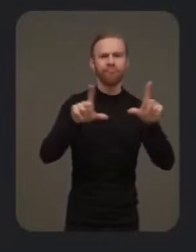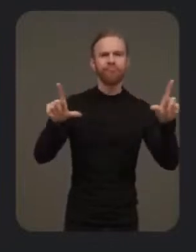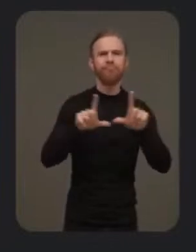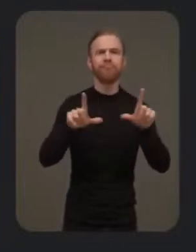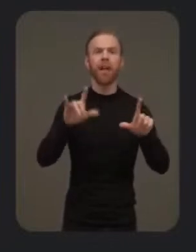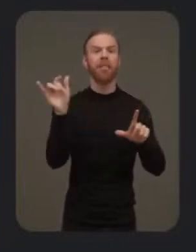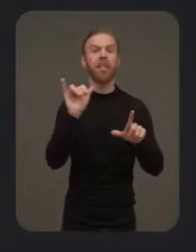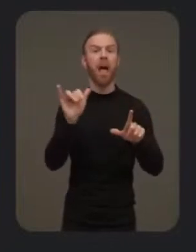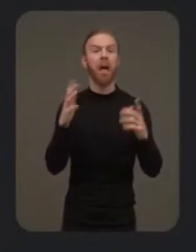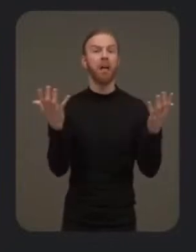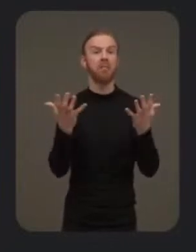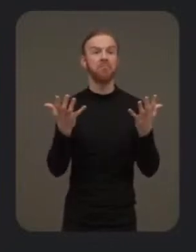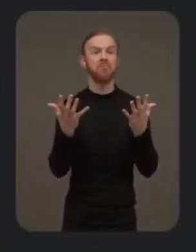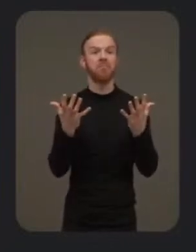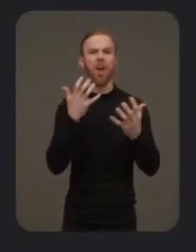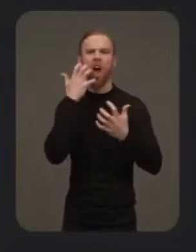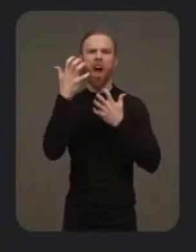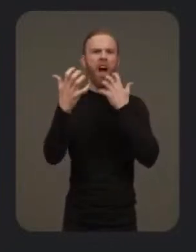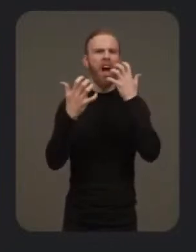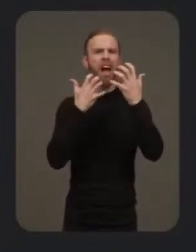factors. Yeah.